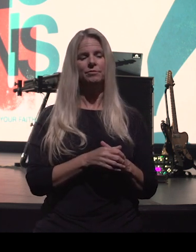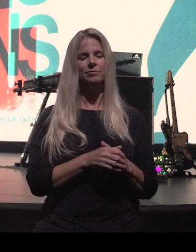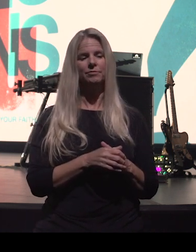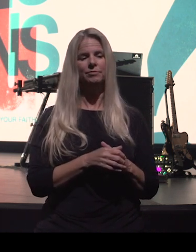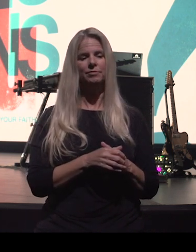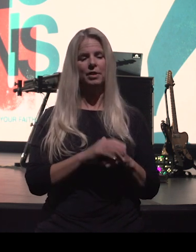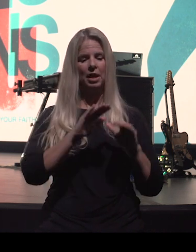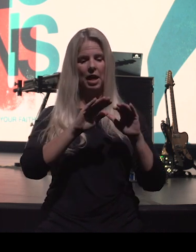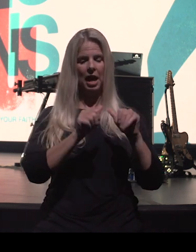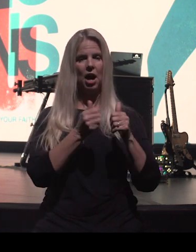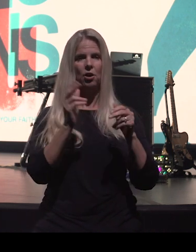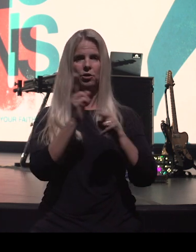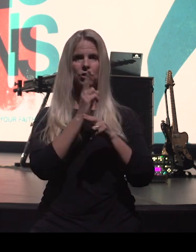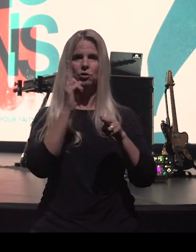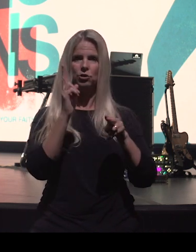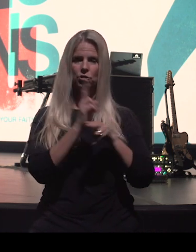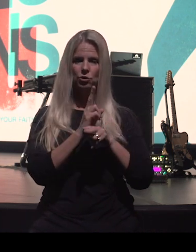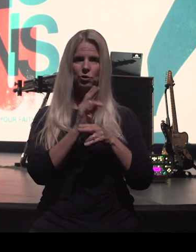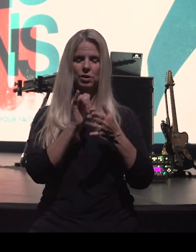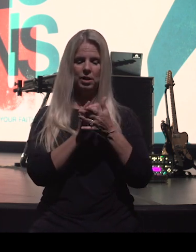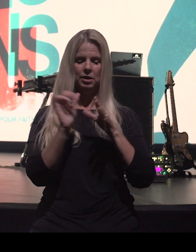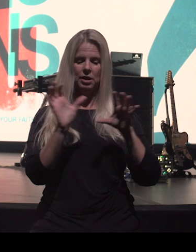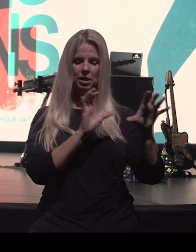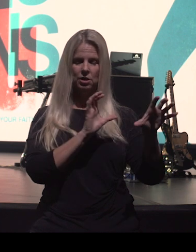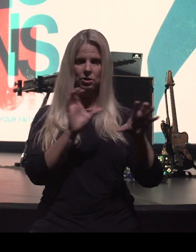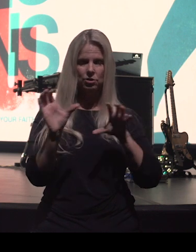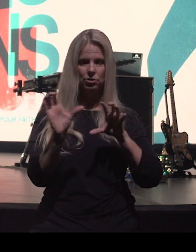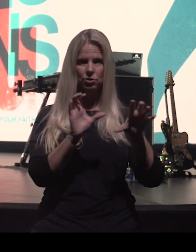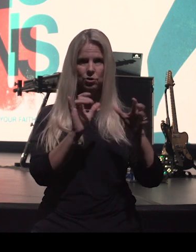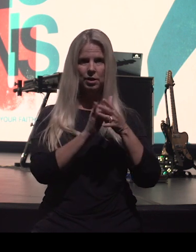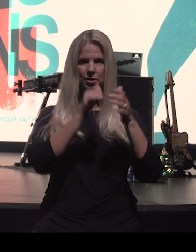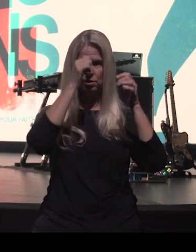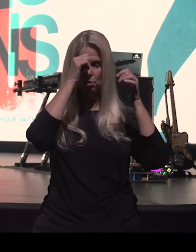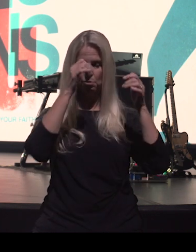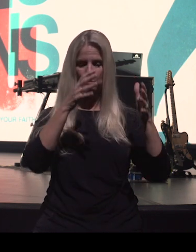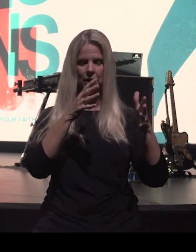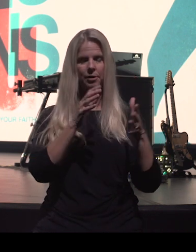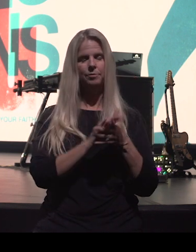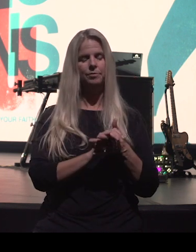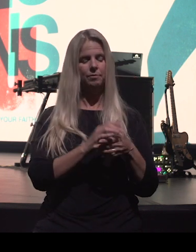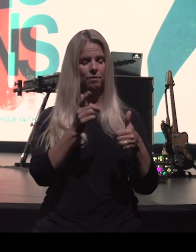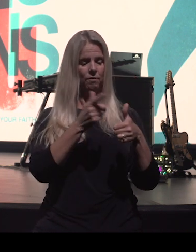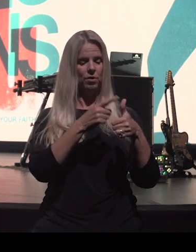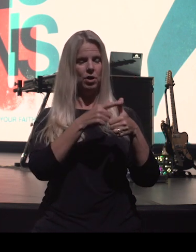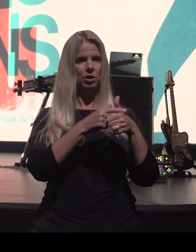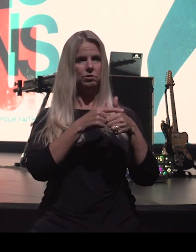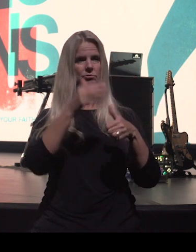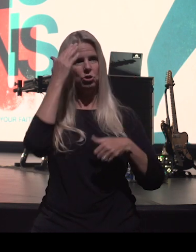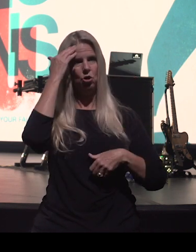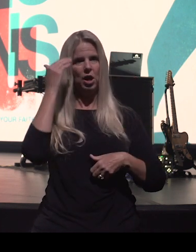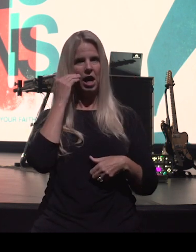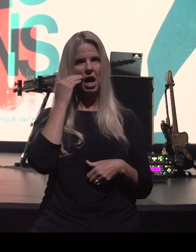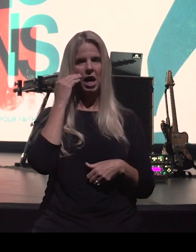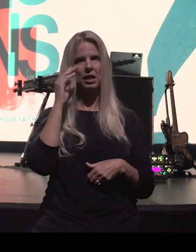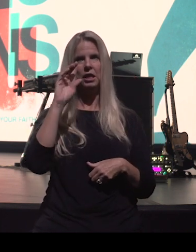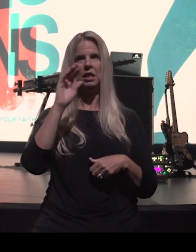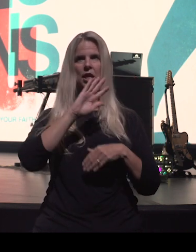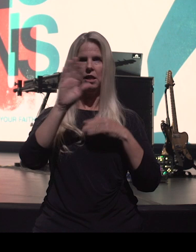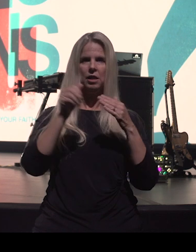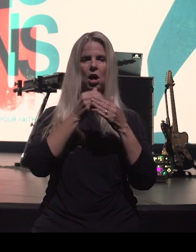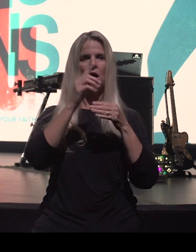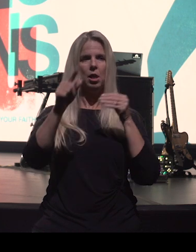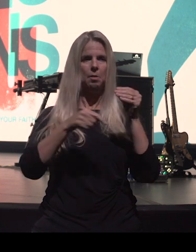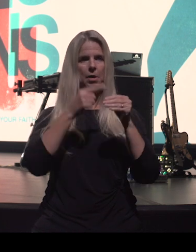how to apply this, how to do something with this message, okay? Number one, let's say you're the head person. You've overtrained in the head. It's all about feed me. I got to know